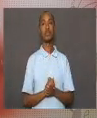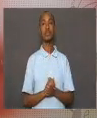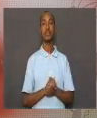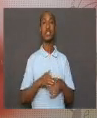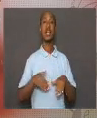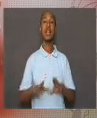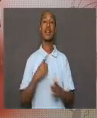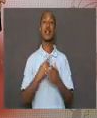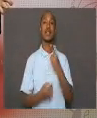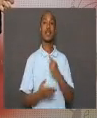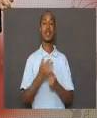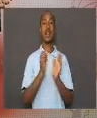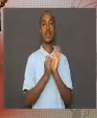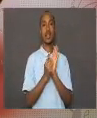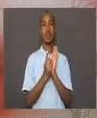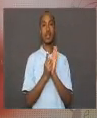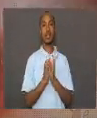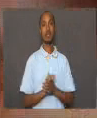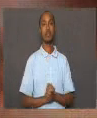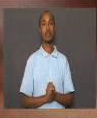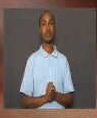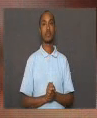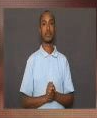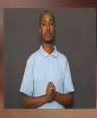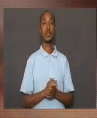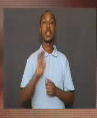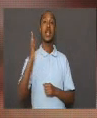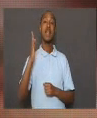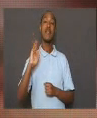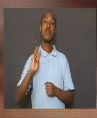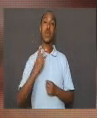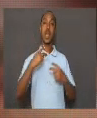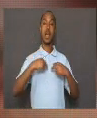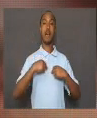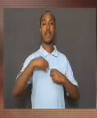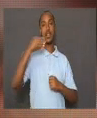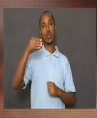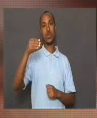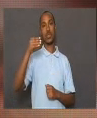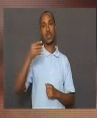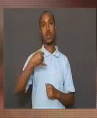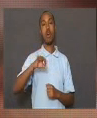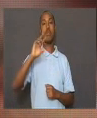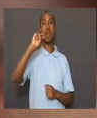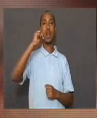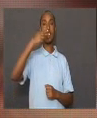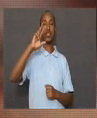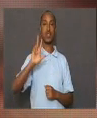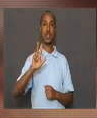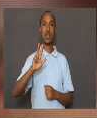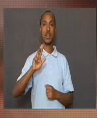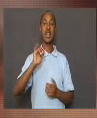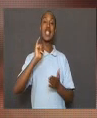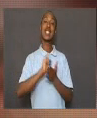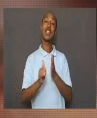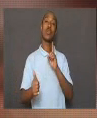Let us discuss an example. If we have a solution of ammonia